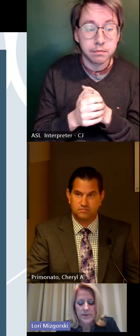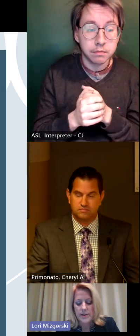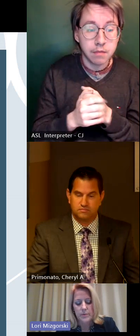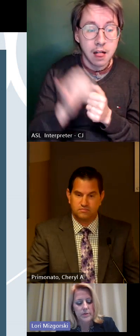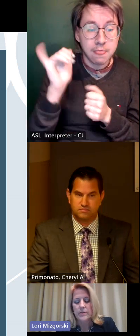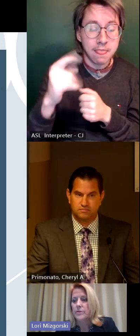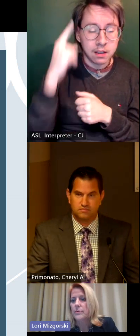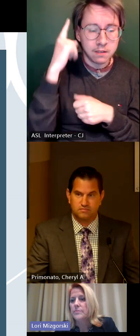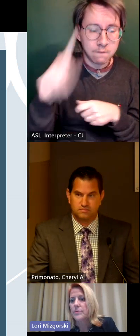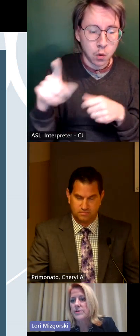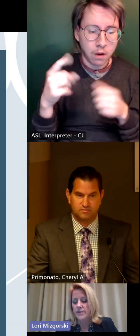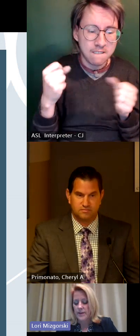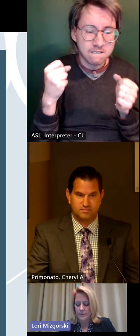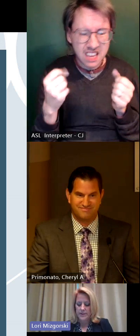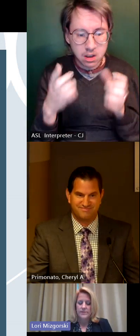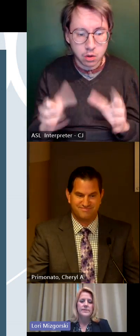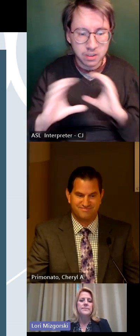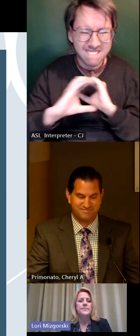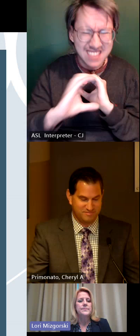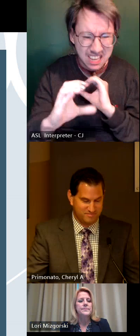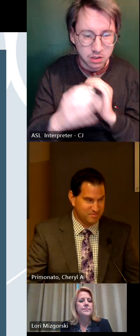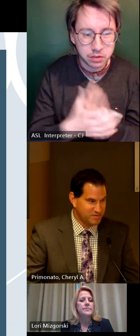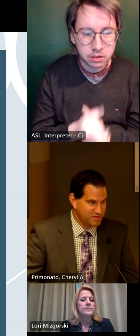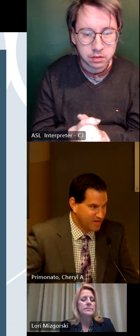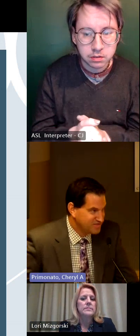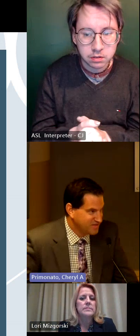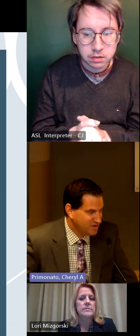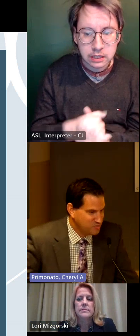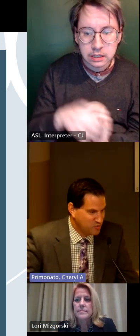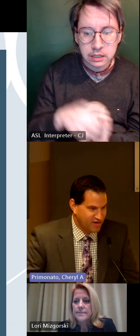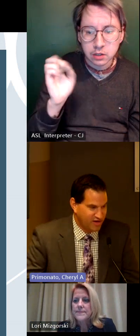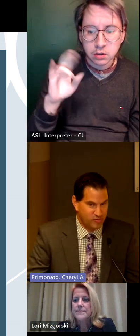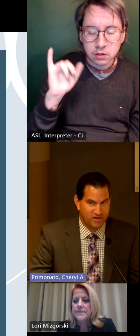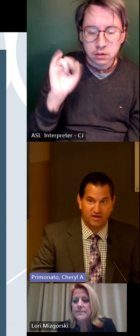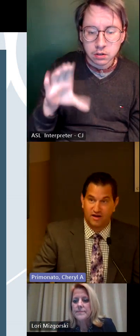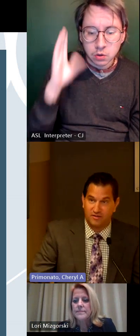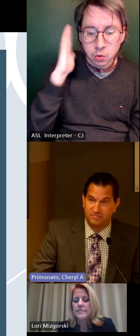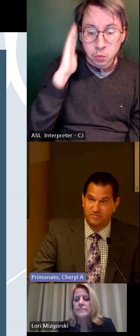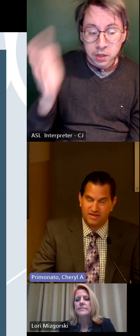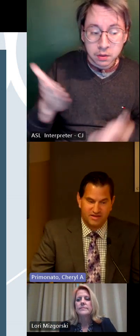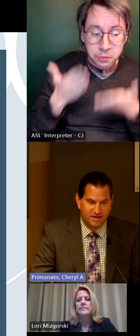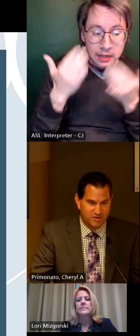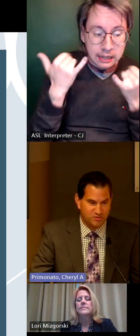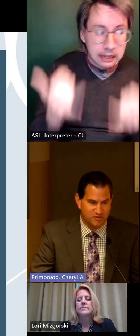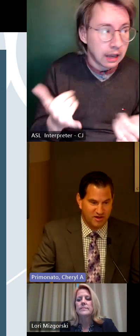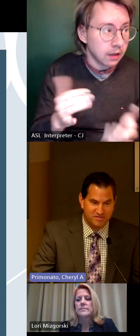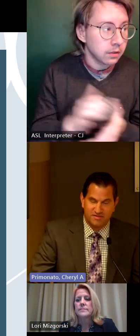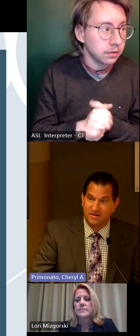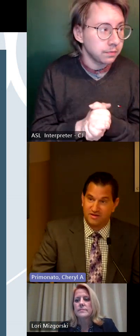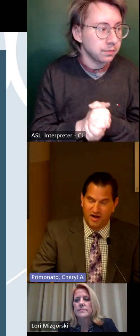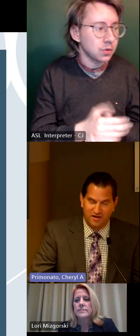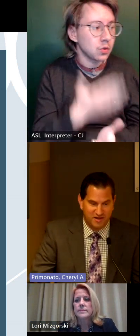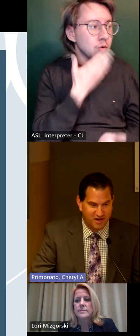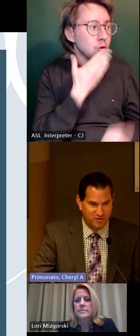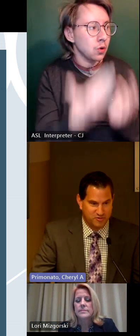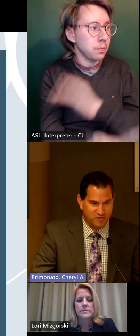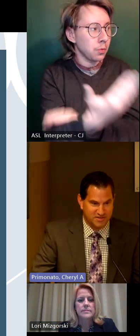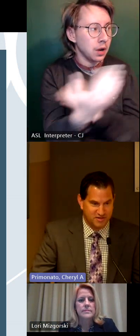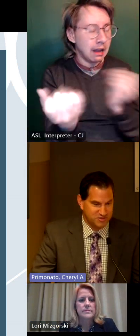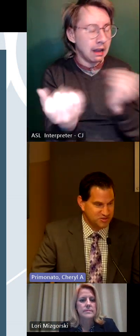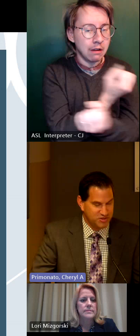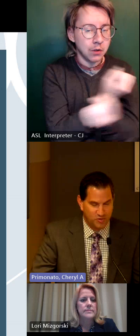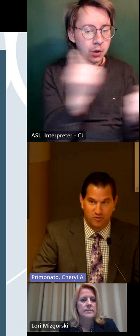Eric Bilski, will you present that, please? Yes, good morning, everyone. You correctly